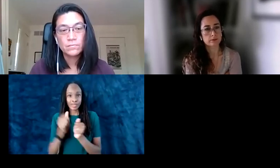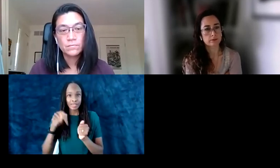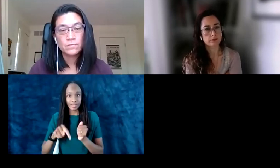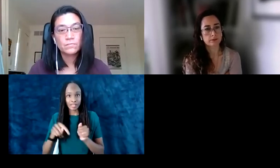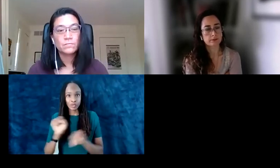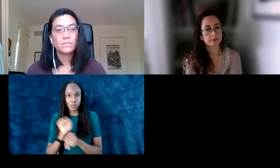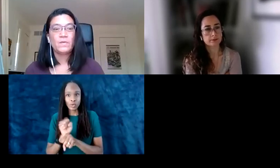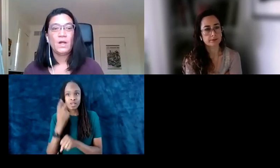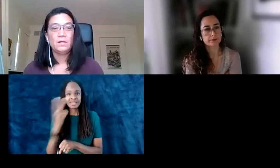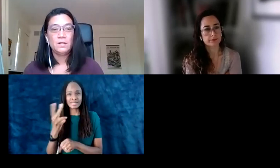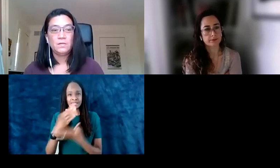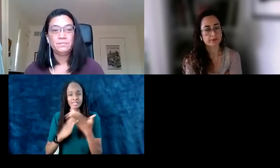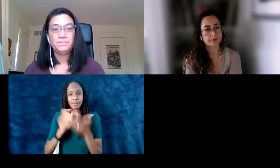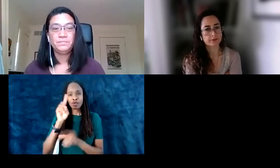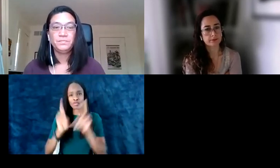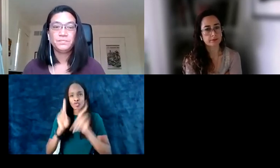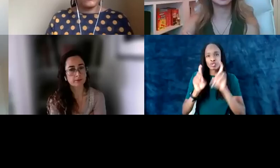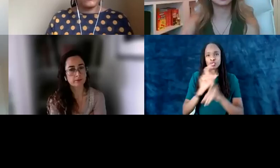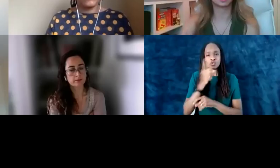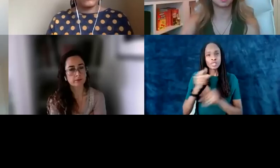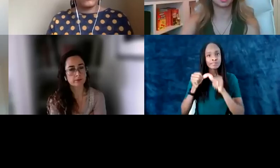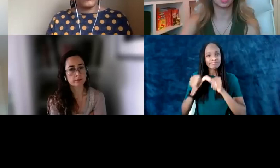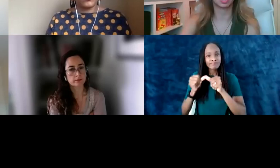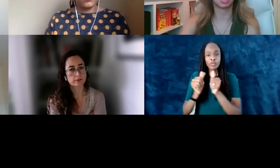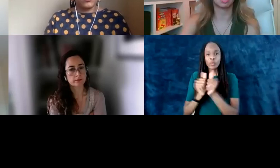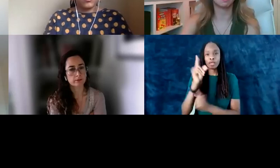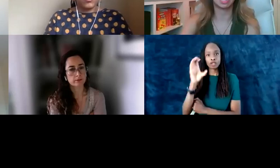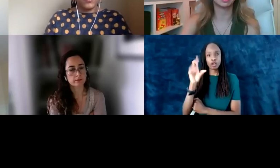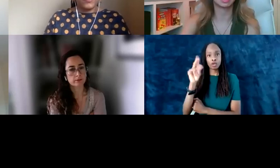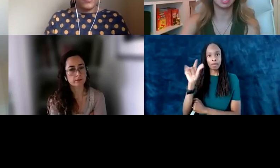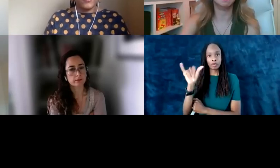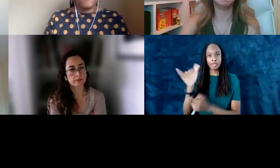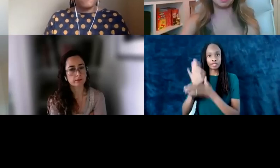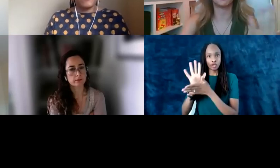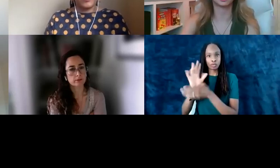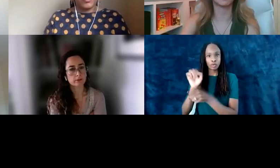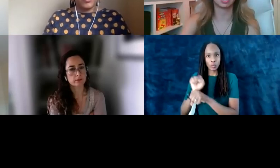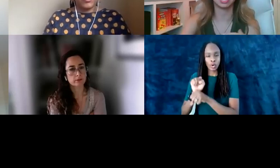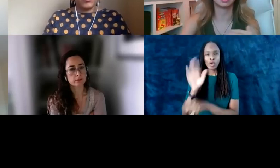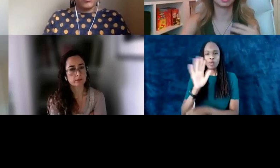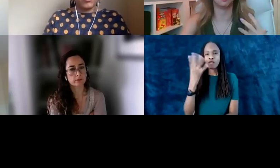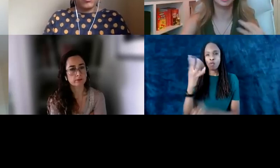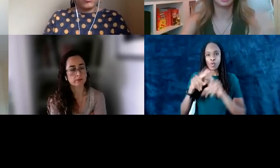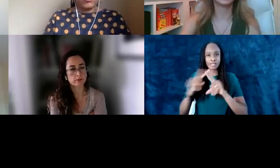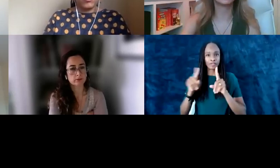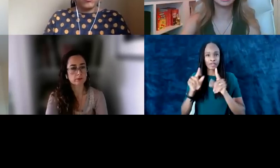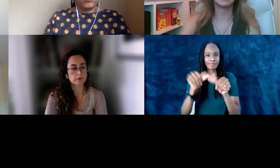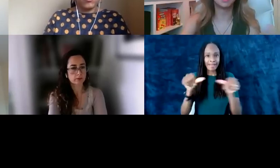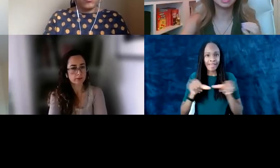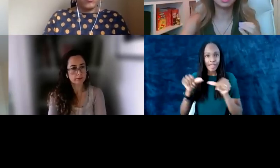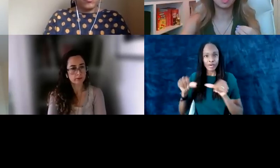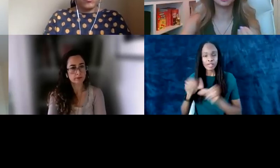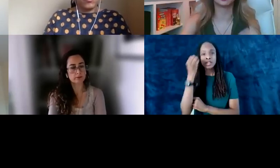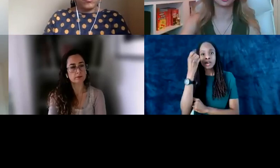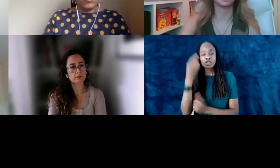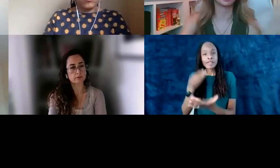these underlying questions that seem to be pretty persistent in documentary work are around maybe four different areas. So understanding